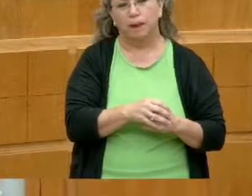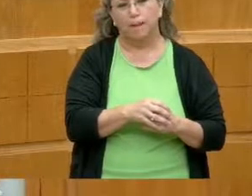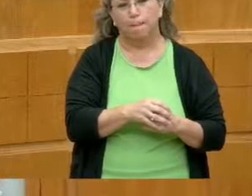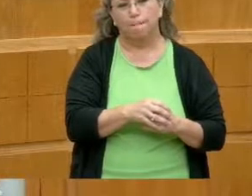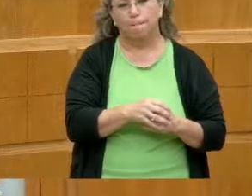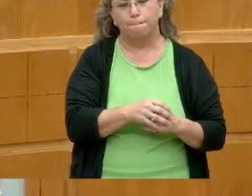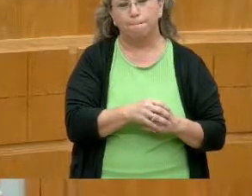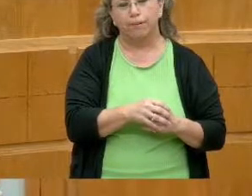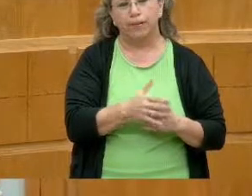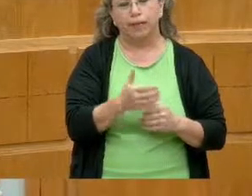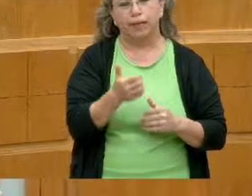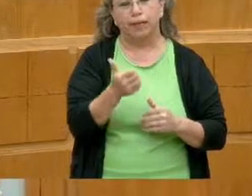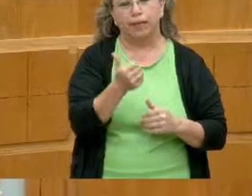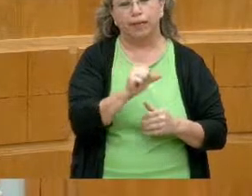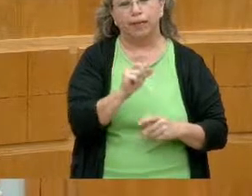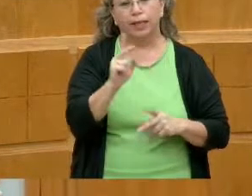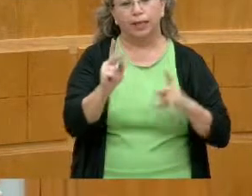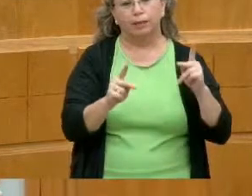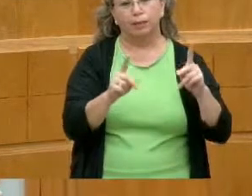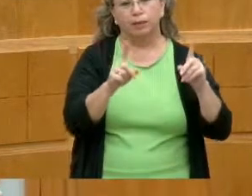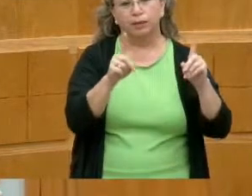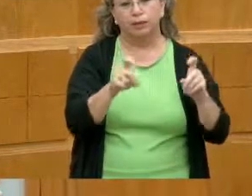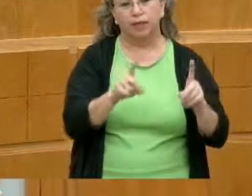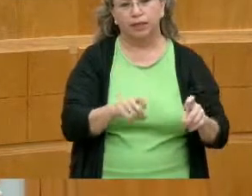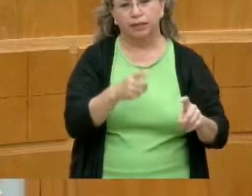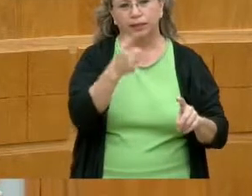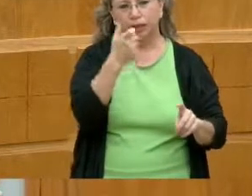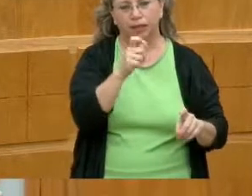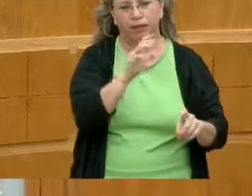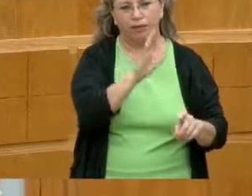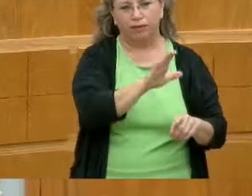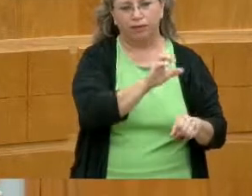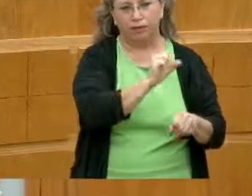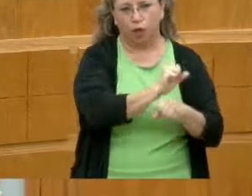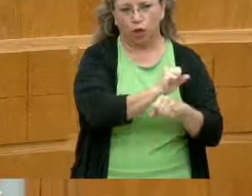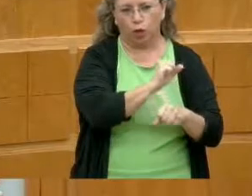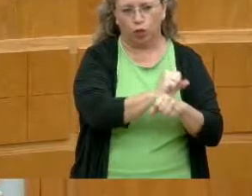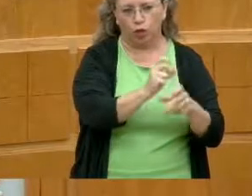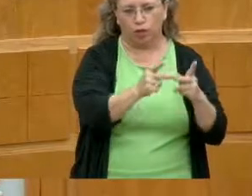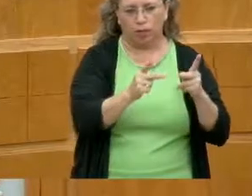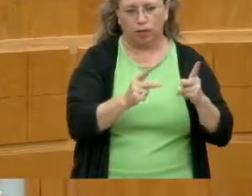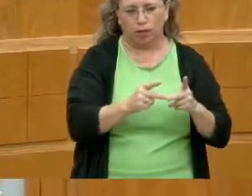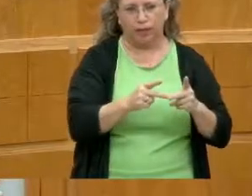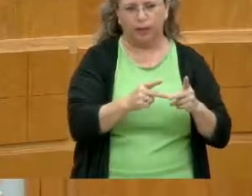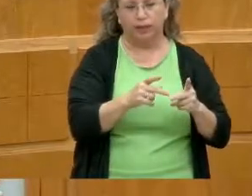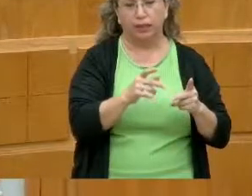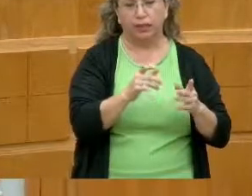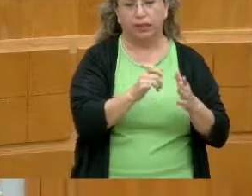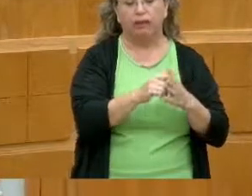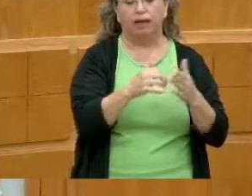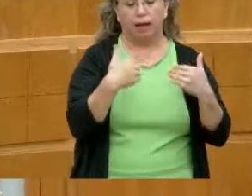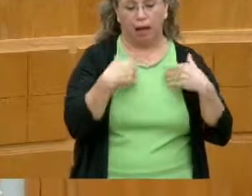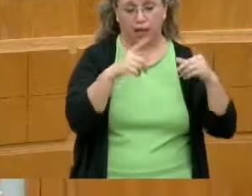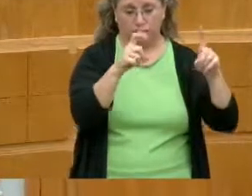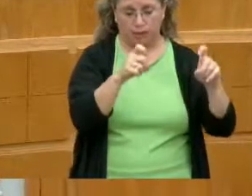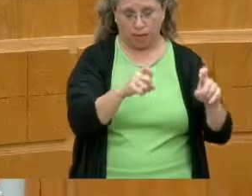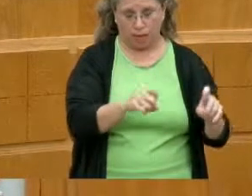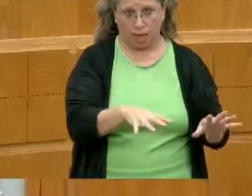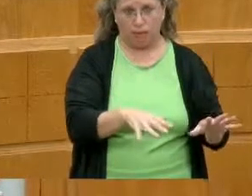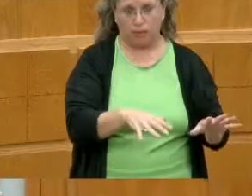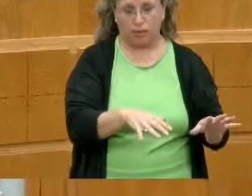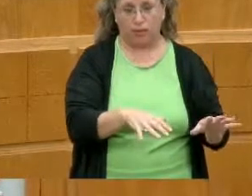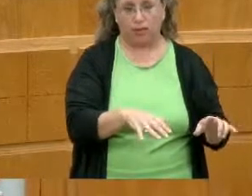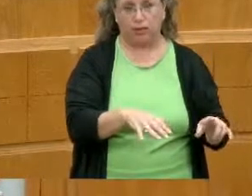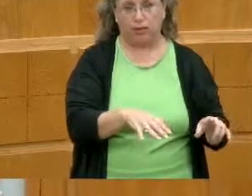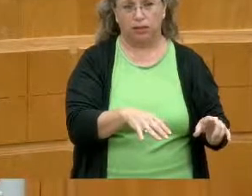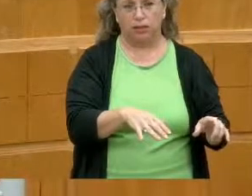their workplace that showed no symptoms but actually had the virus? Do we have data on that yet? For the STX-B plant? Or well, just I guess